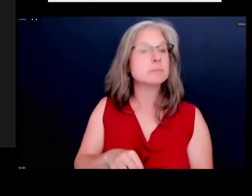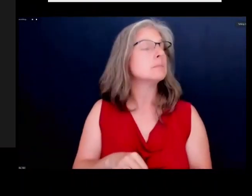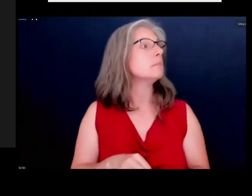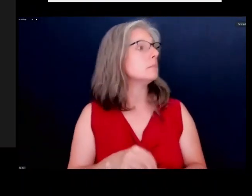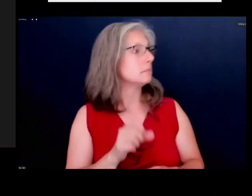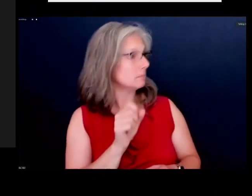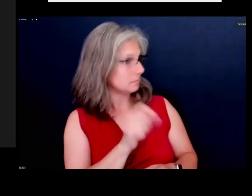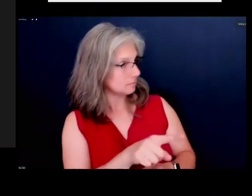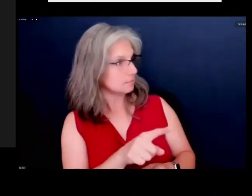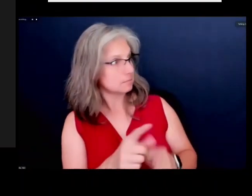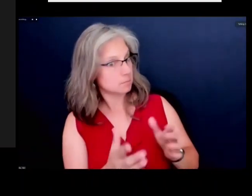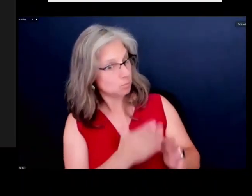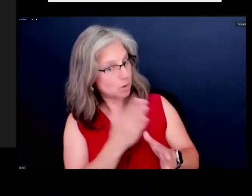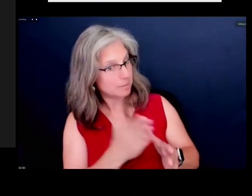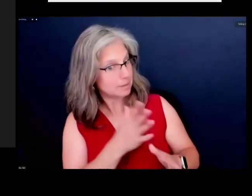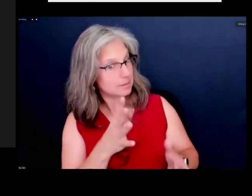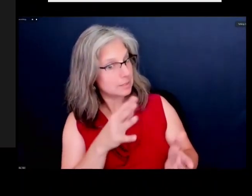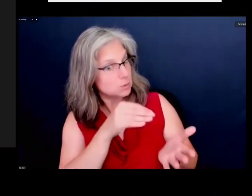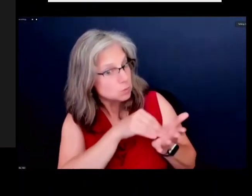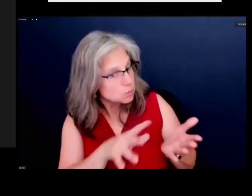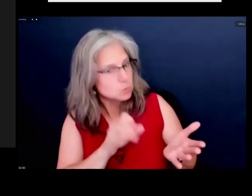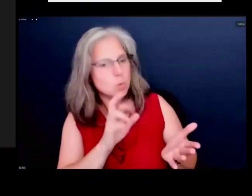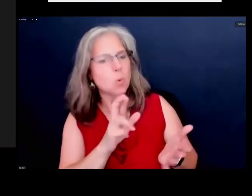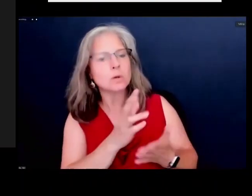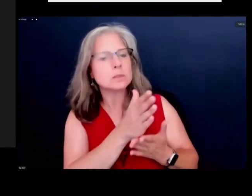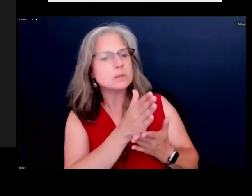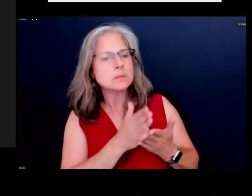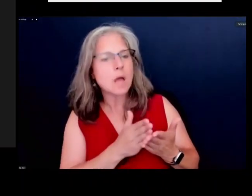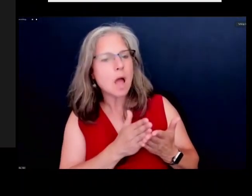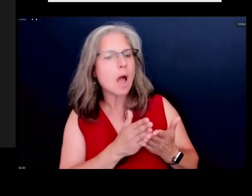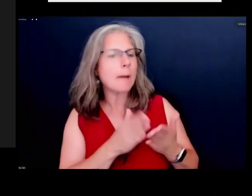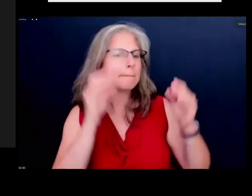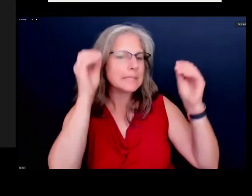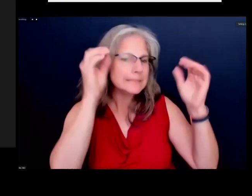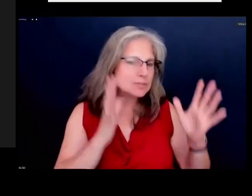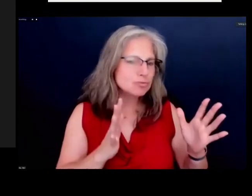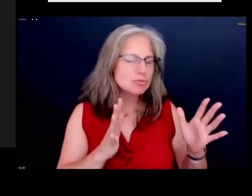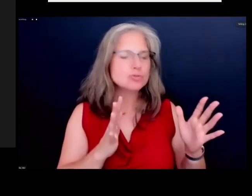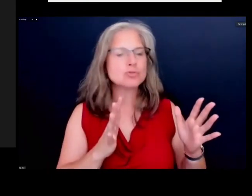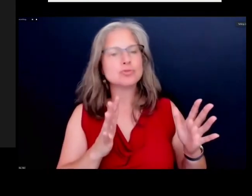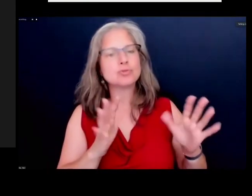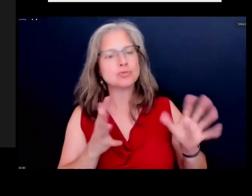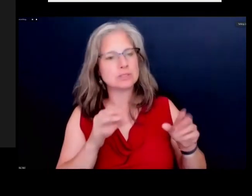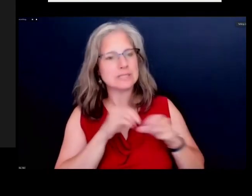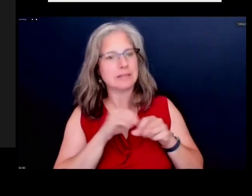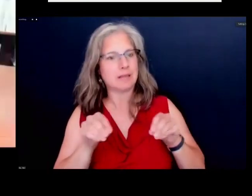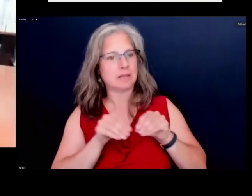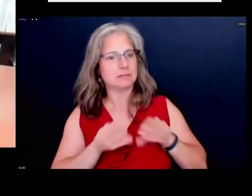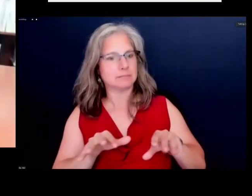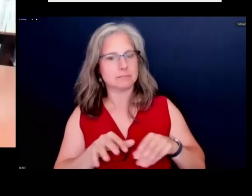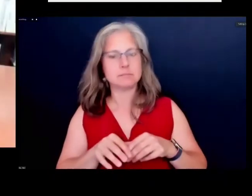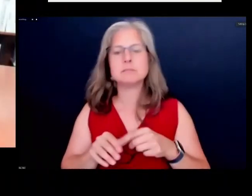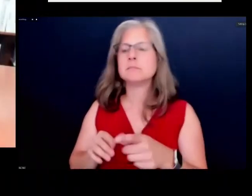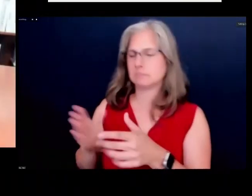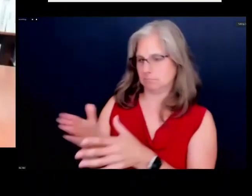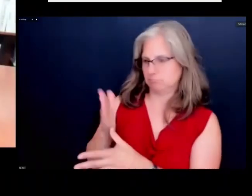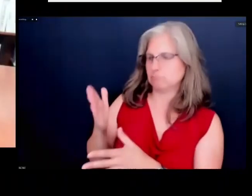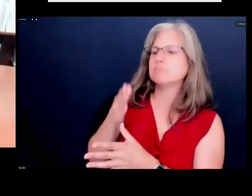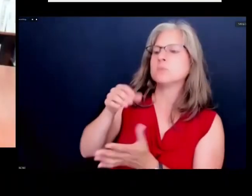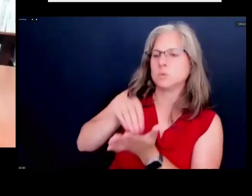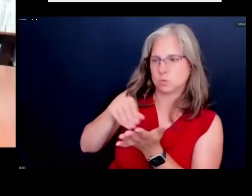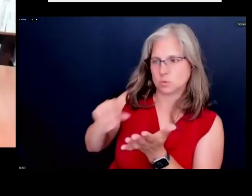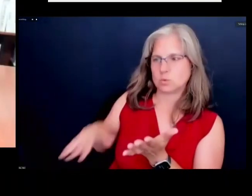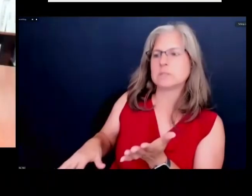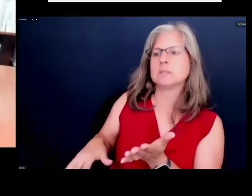involved. And is it primarily students, or are there also, teachers involved in the outbreak as well? It